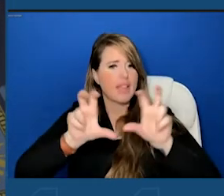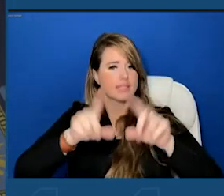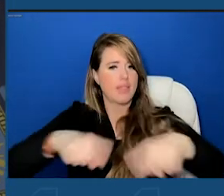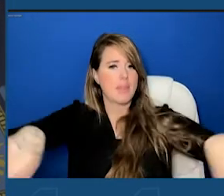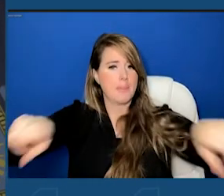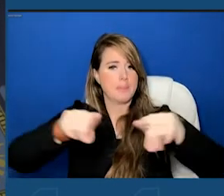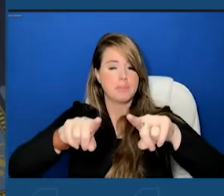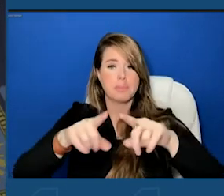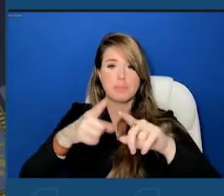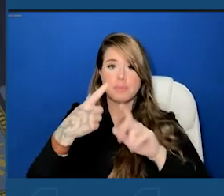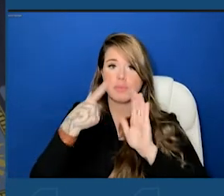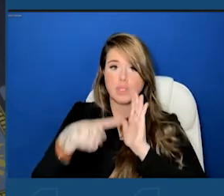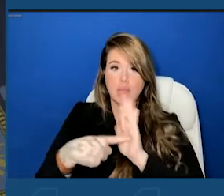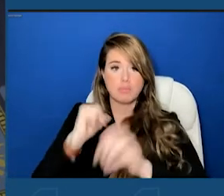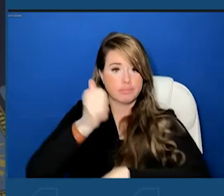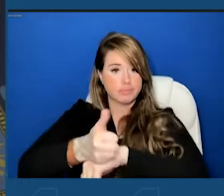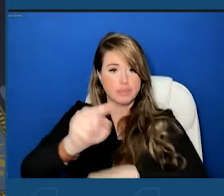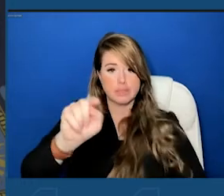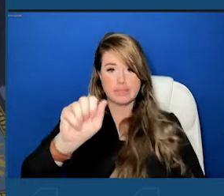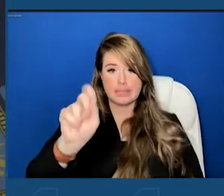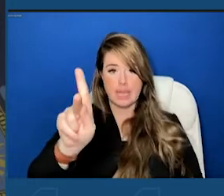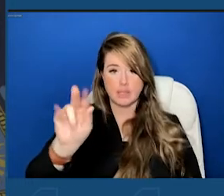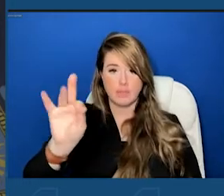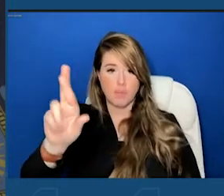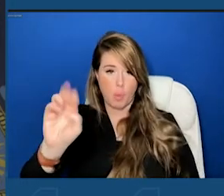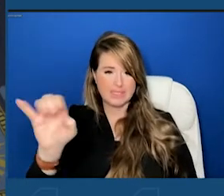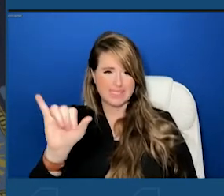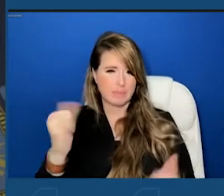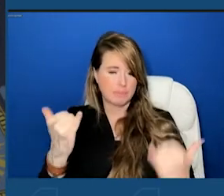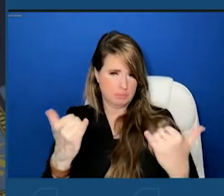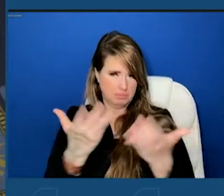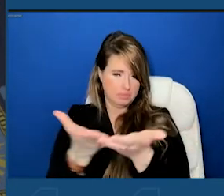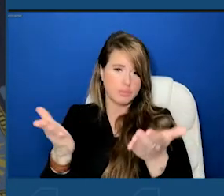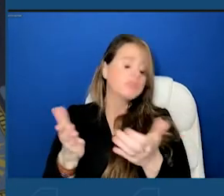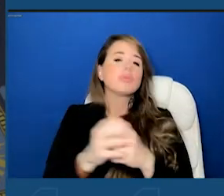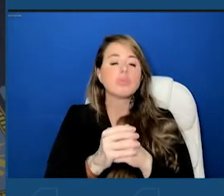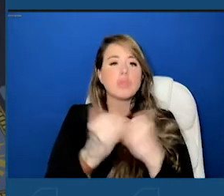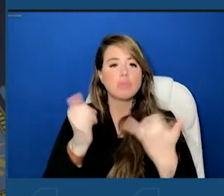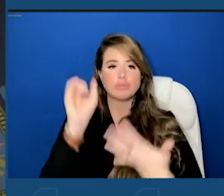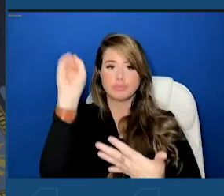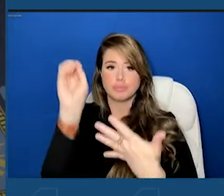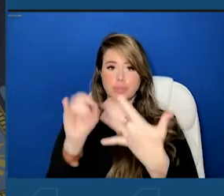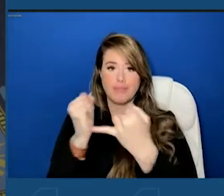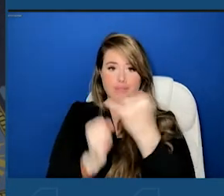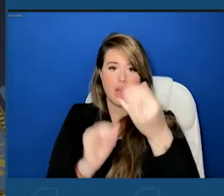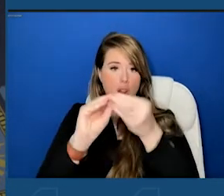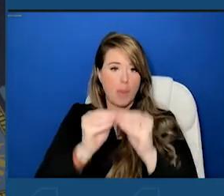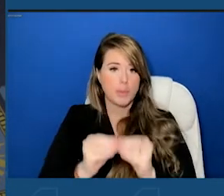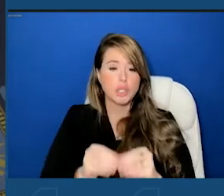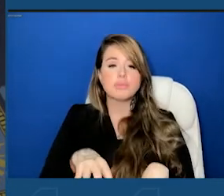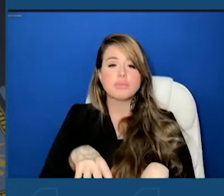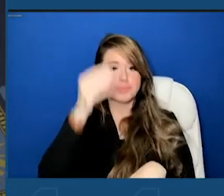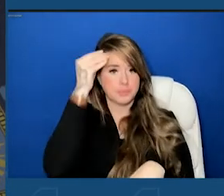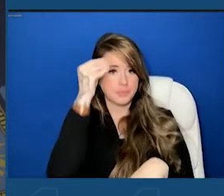like this. So let's just give some final numbers here so you know the data. Last year,